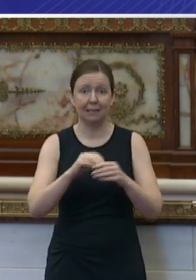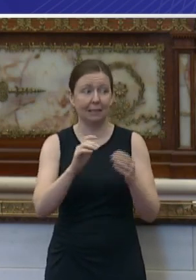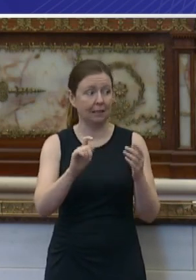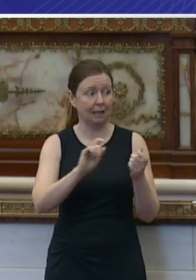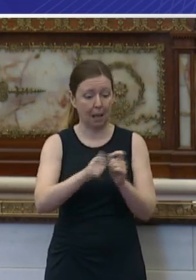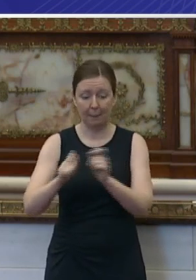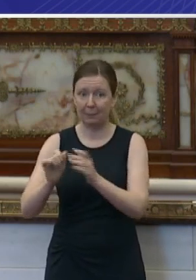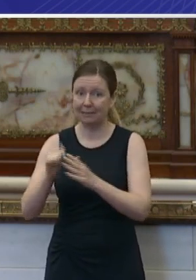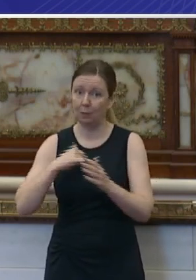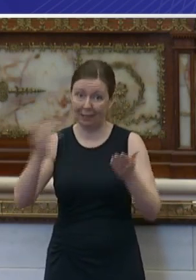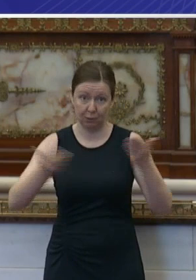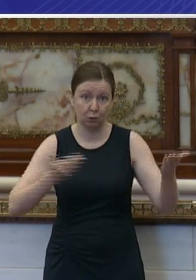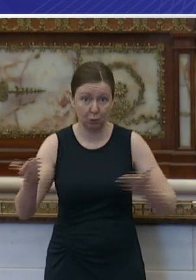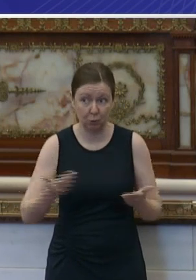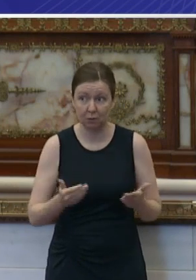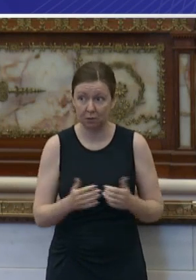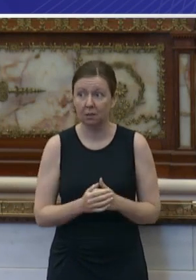we introduced.